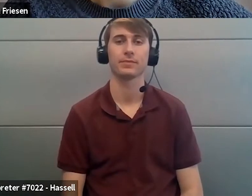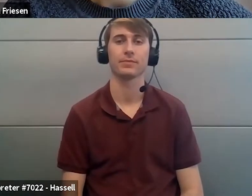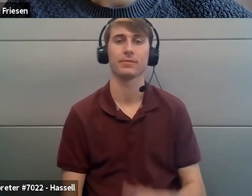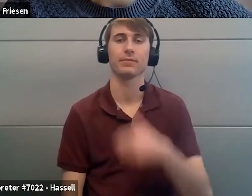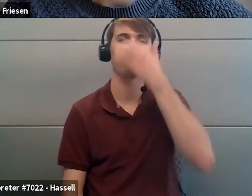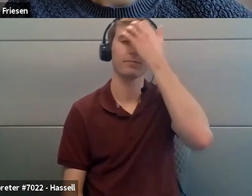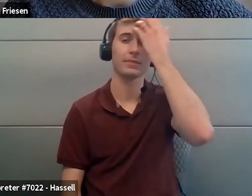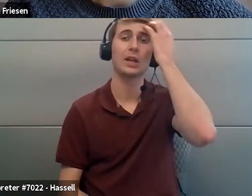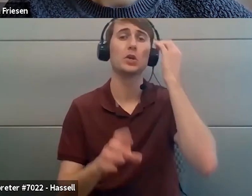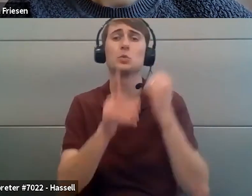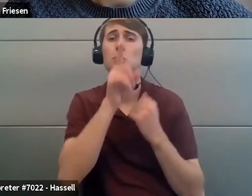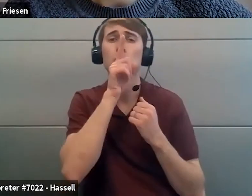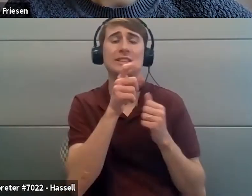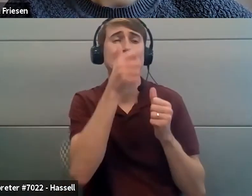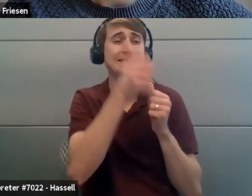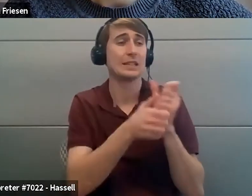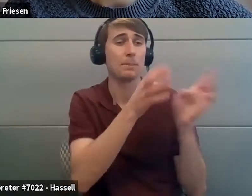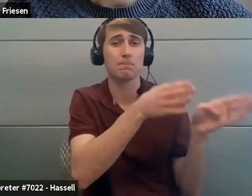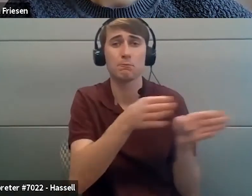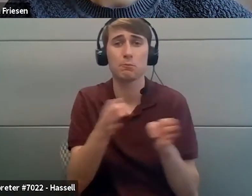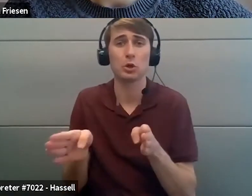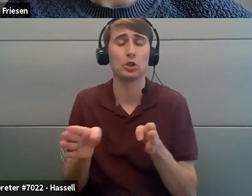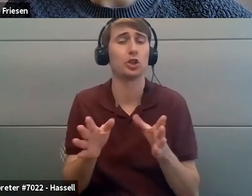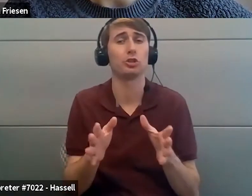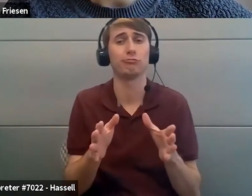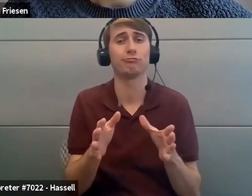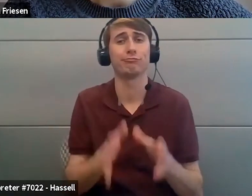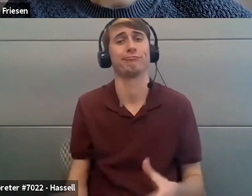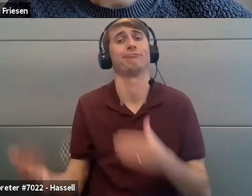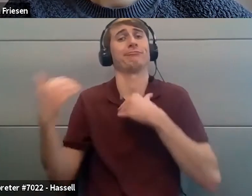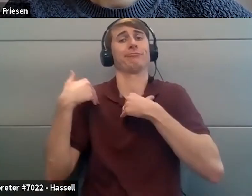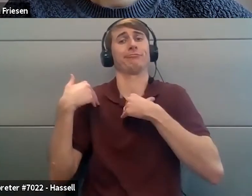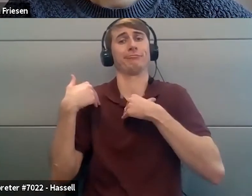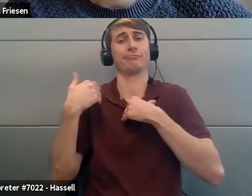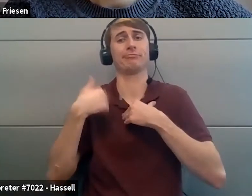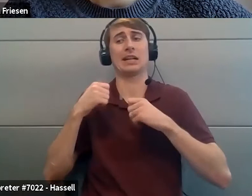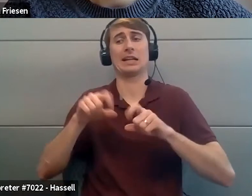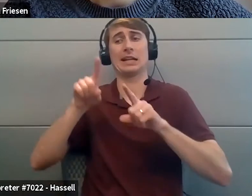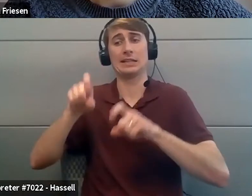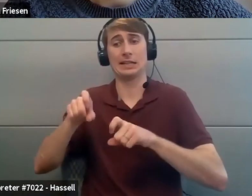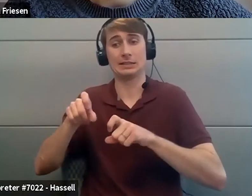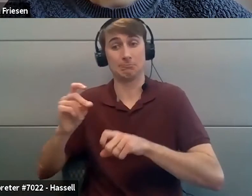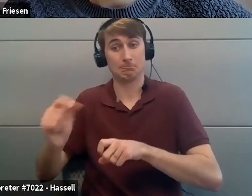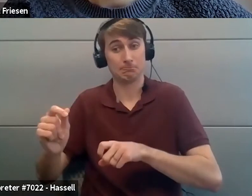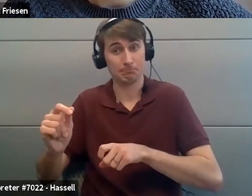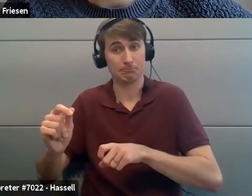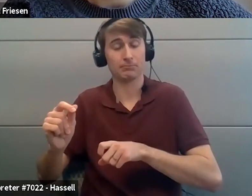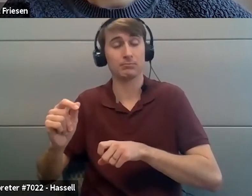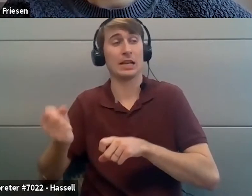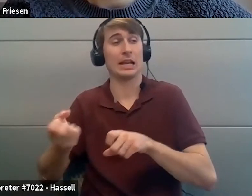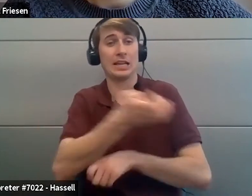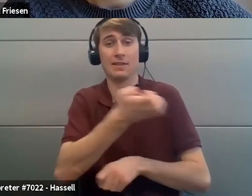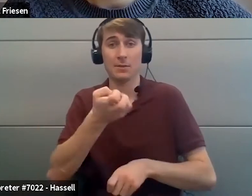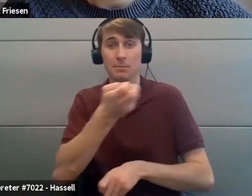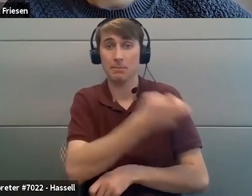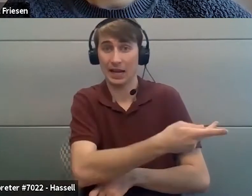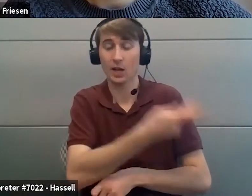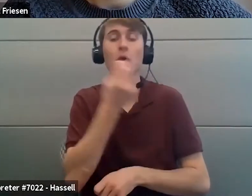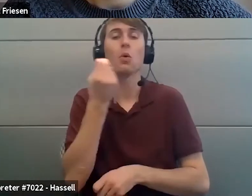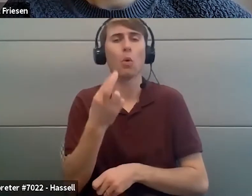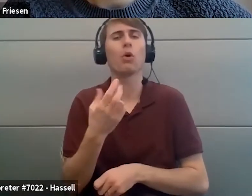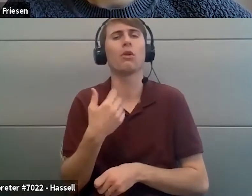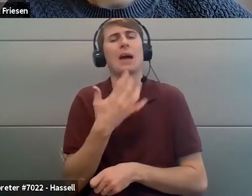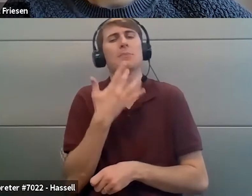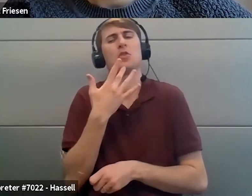authority to the individual to take responsibility for their own health and to help us to take care of the entire community as a